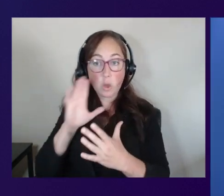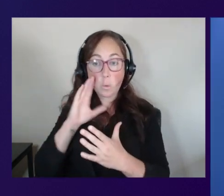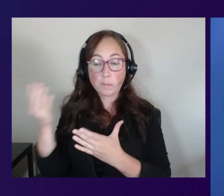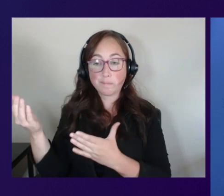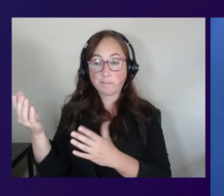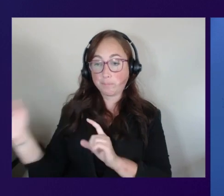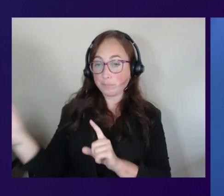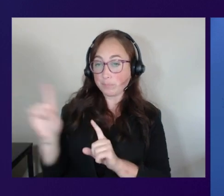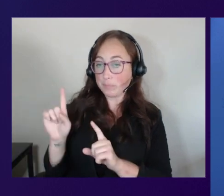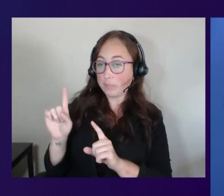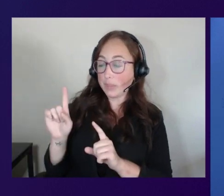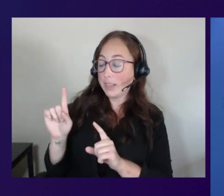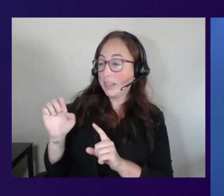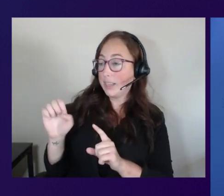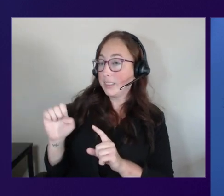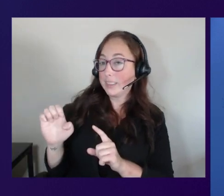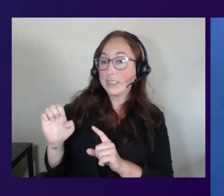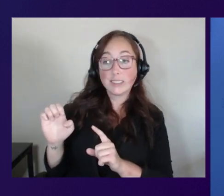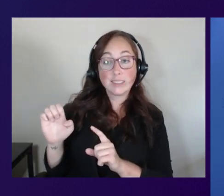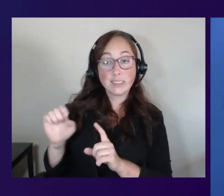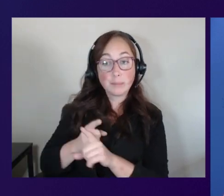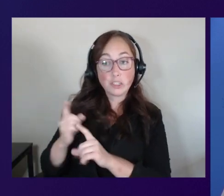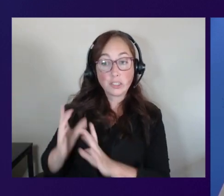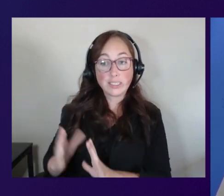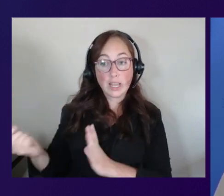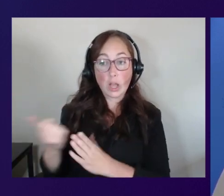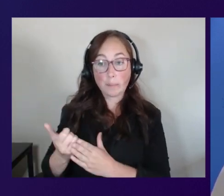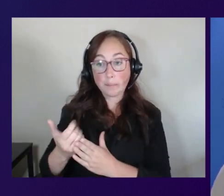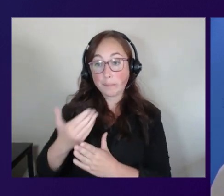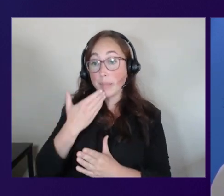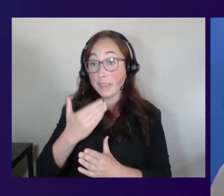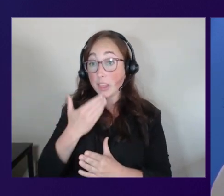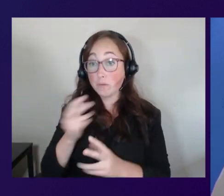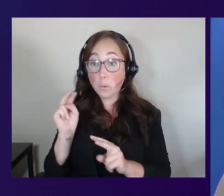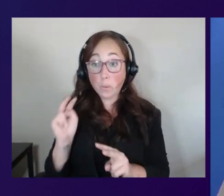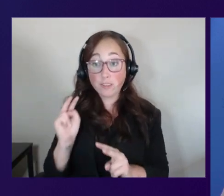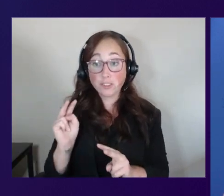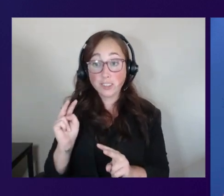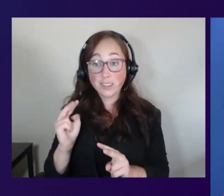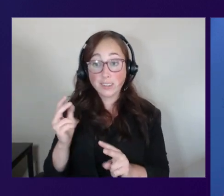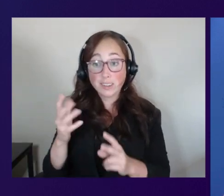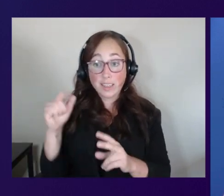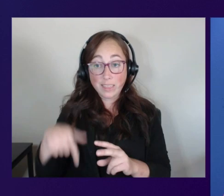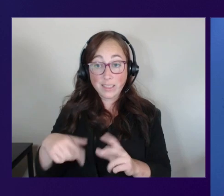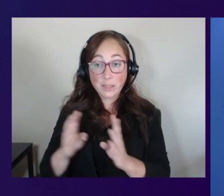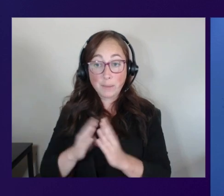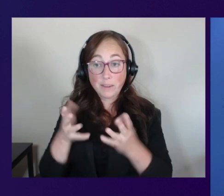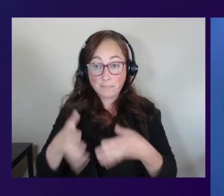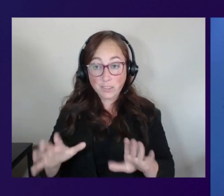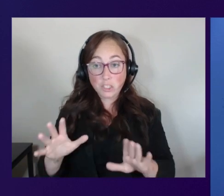like you guys. So everyone, thanks for tuning in. We're done with this segment, but we'll be back after a little bit of